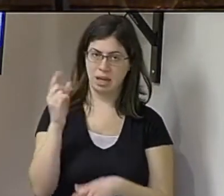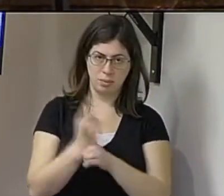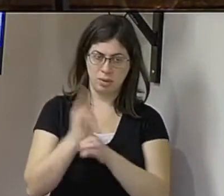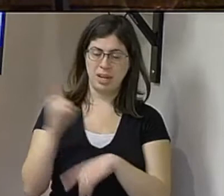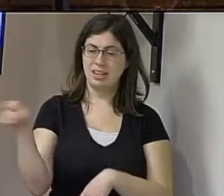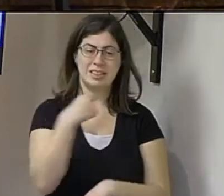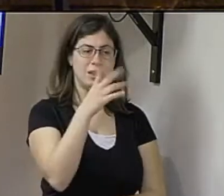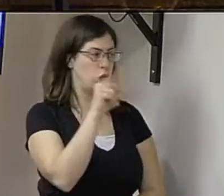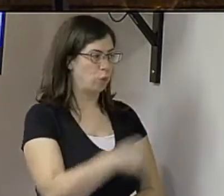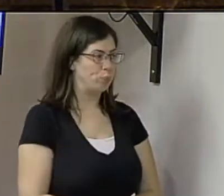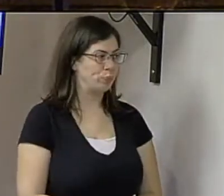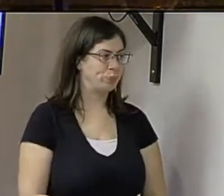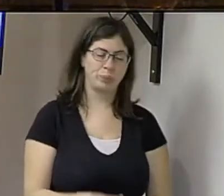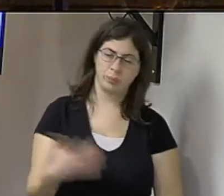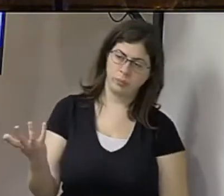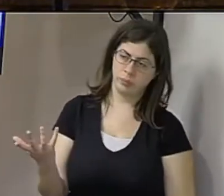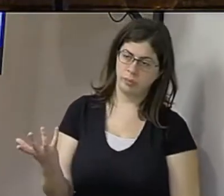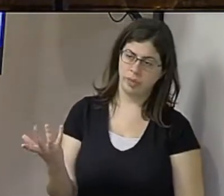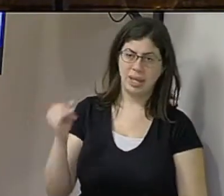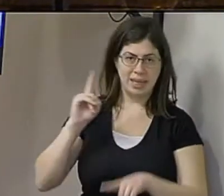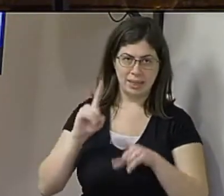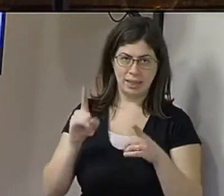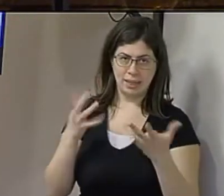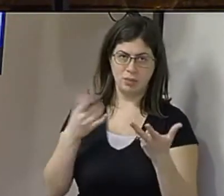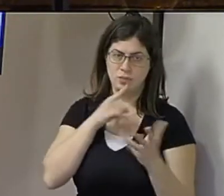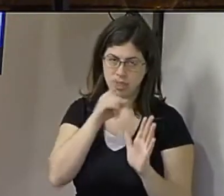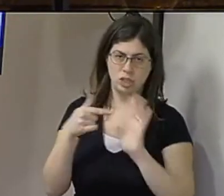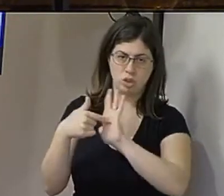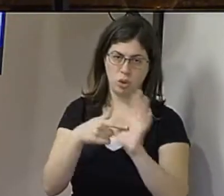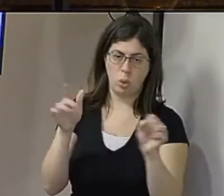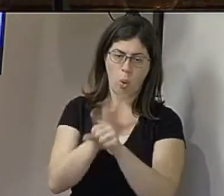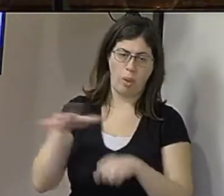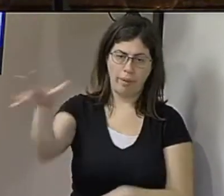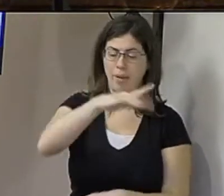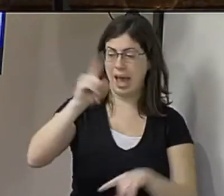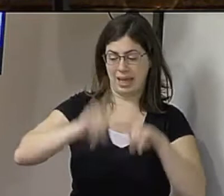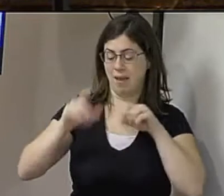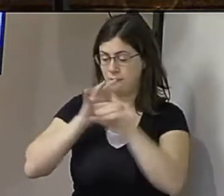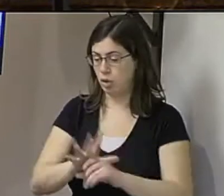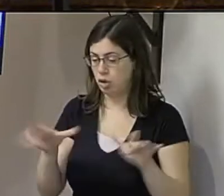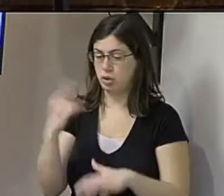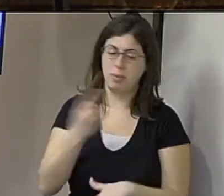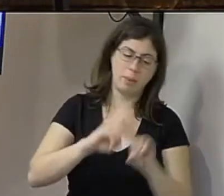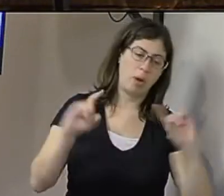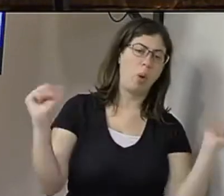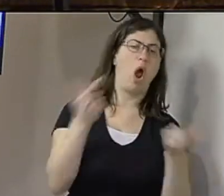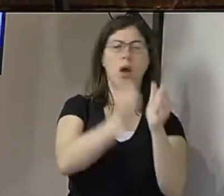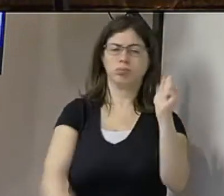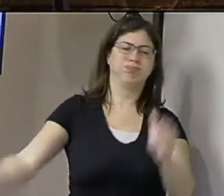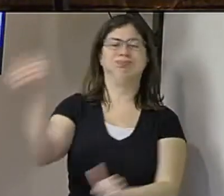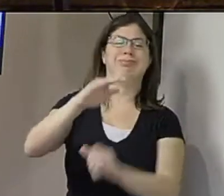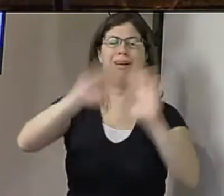not going to do it. Rather than, you know, he literally is demonstrating to the entire province, well, I can't make her do anything, but hey, we're all still in charge